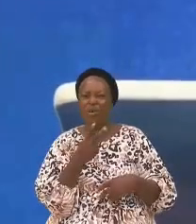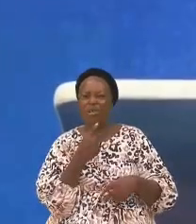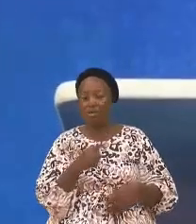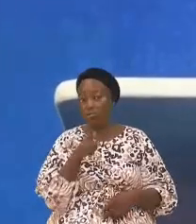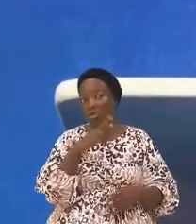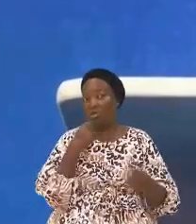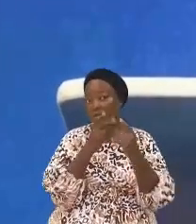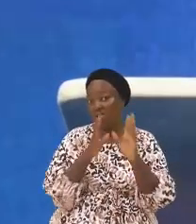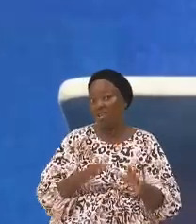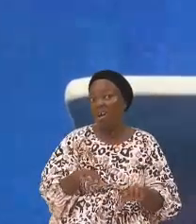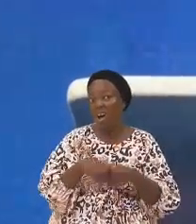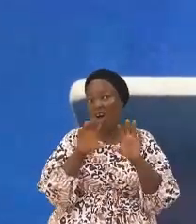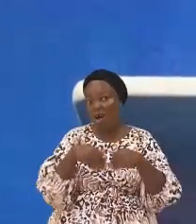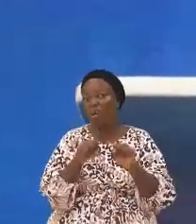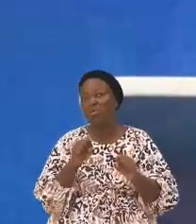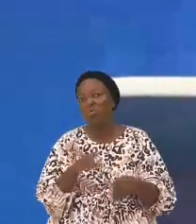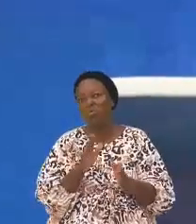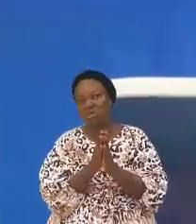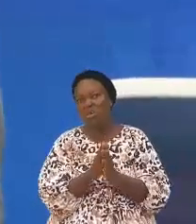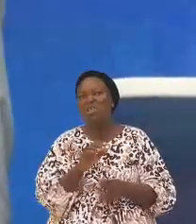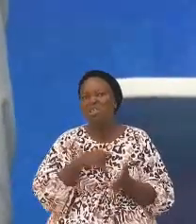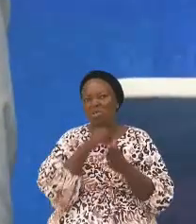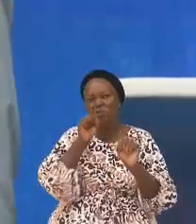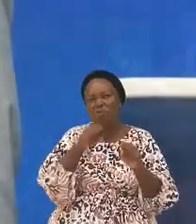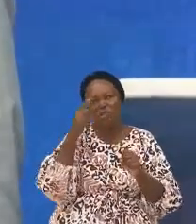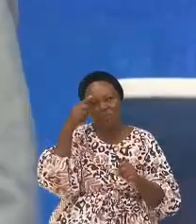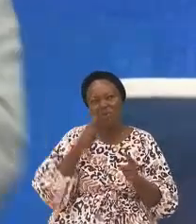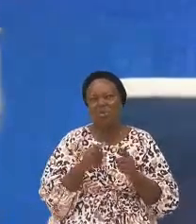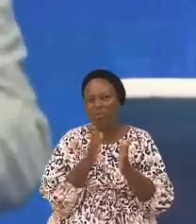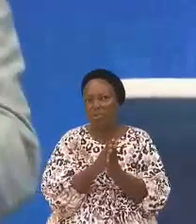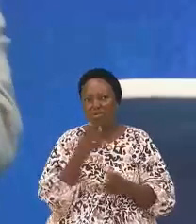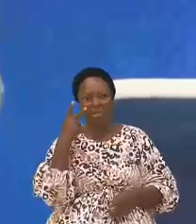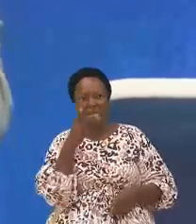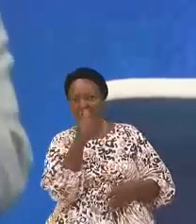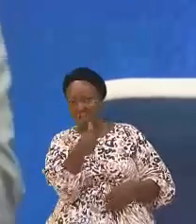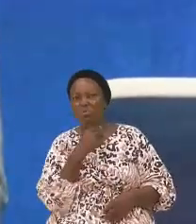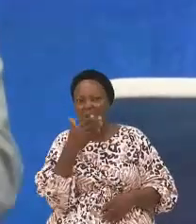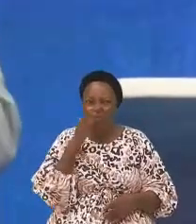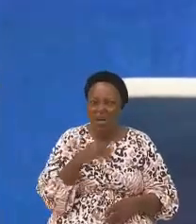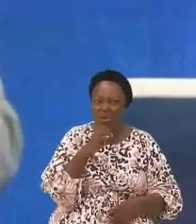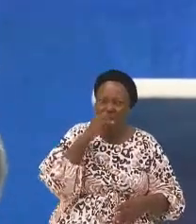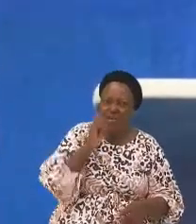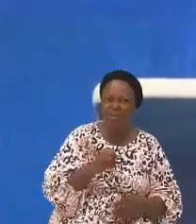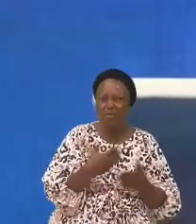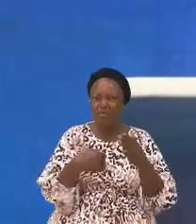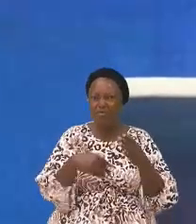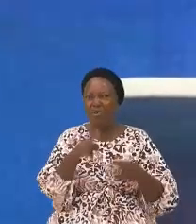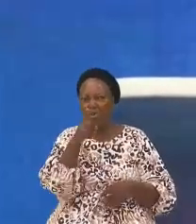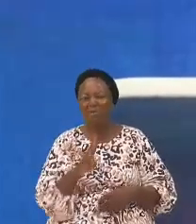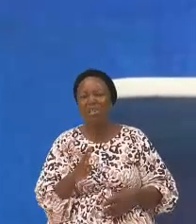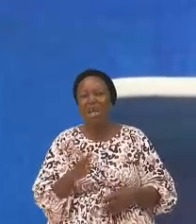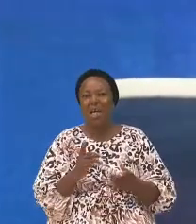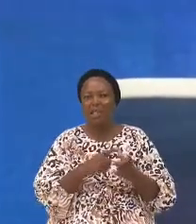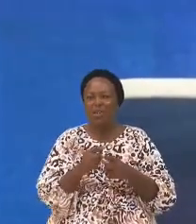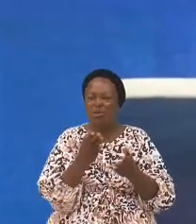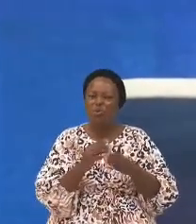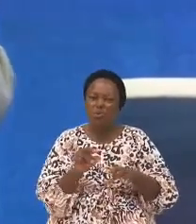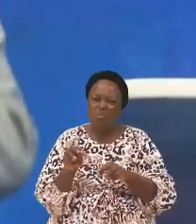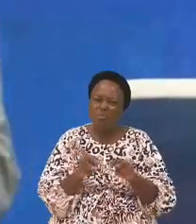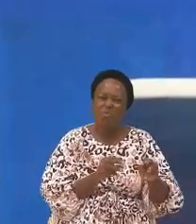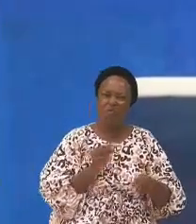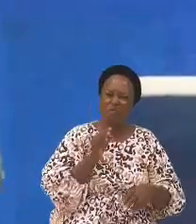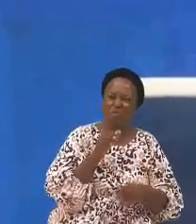to pray, the voice is saying, ah, you're a sinner, how can you pray? You want to move forward, and you see people like you, look at the